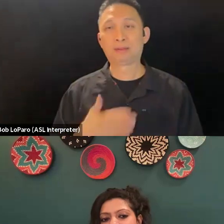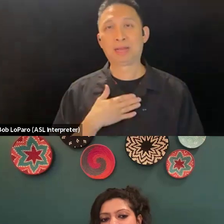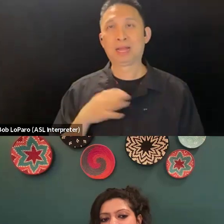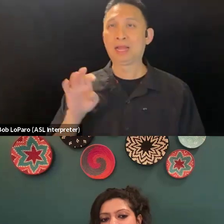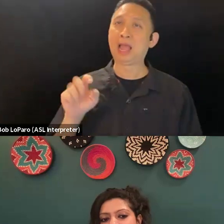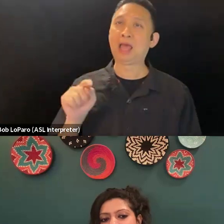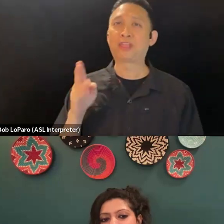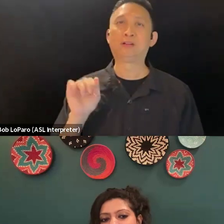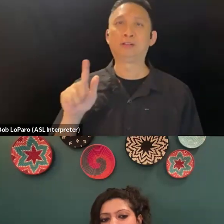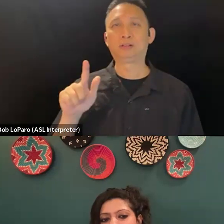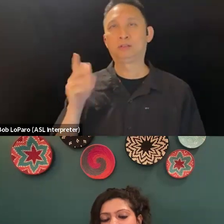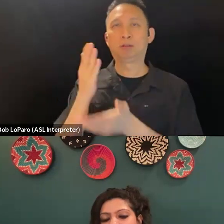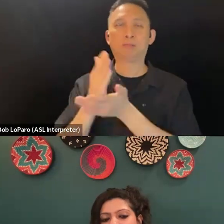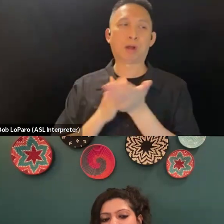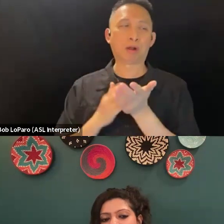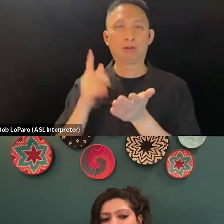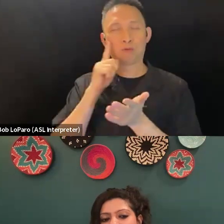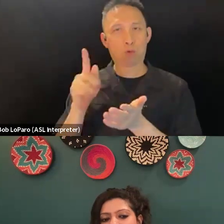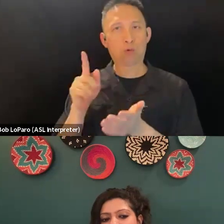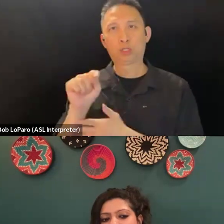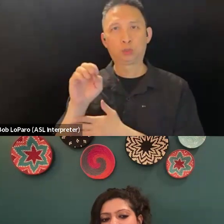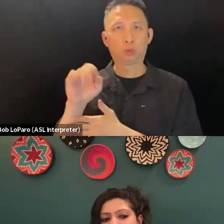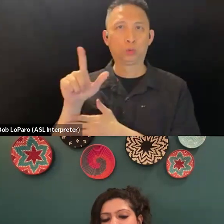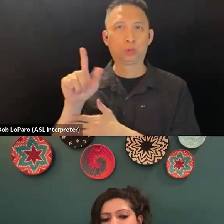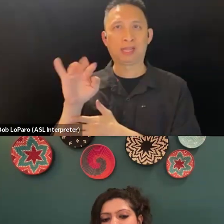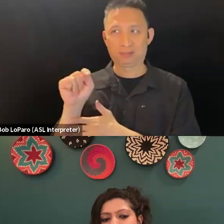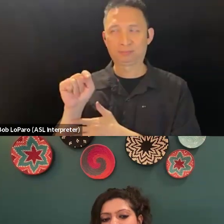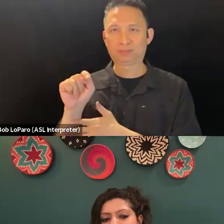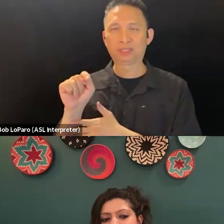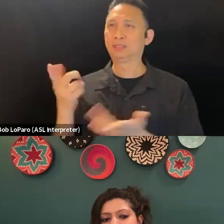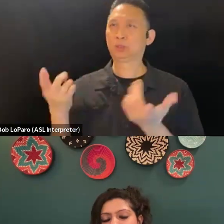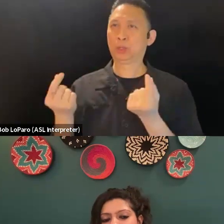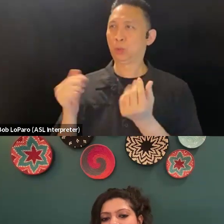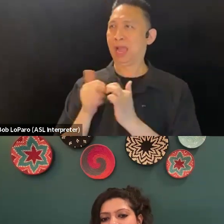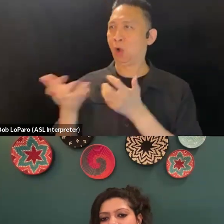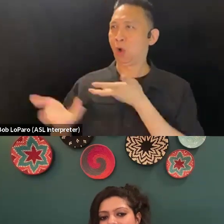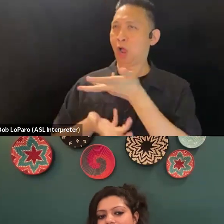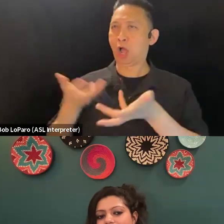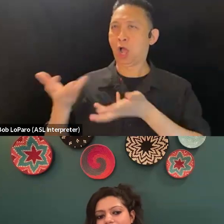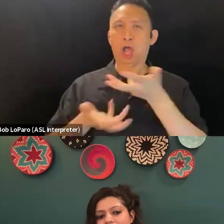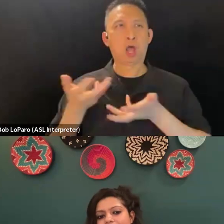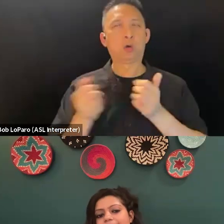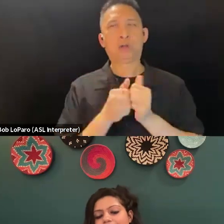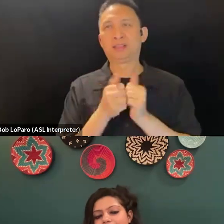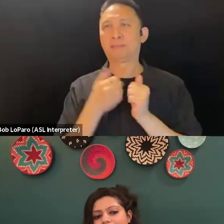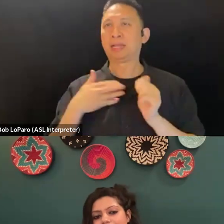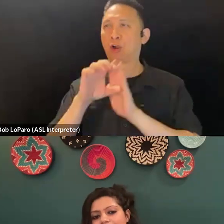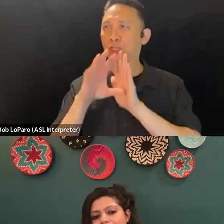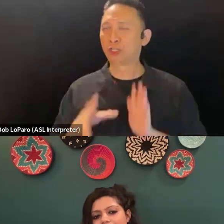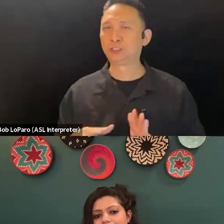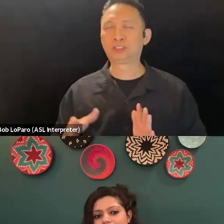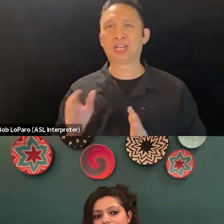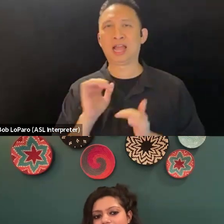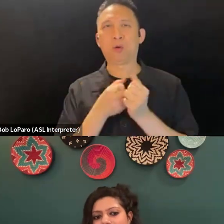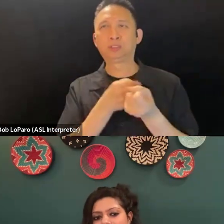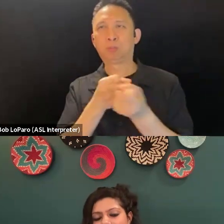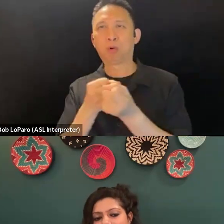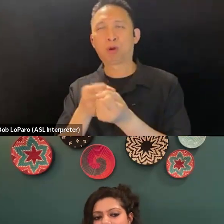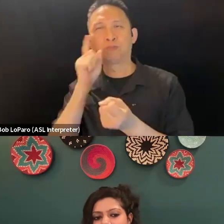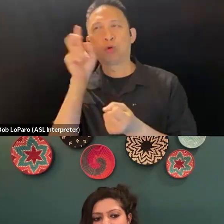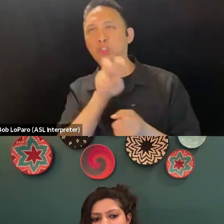especially a case of we were innocent of some of these conversations and also the process. So it was sort of